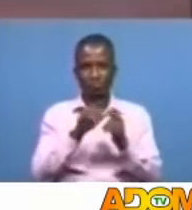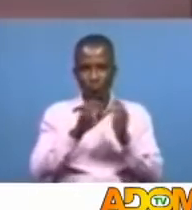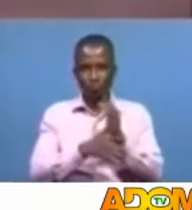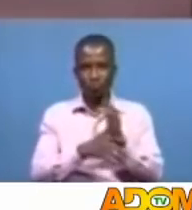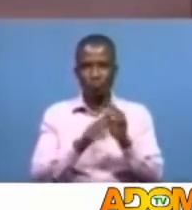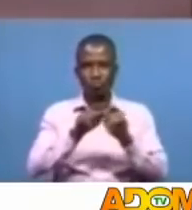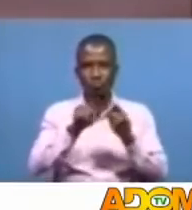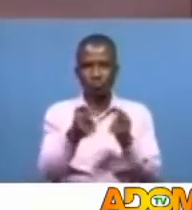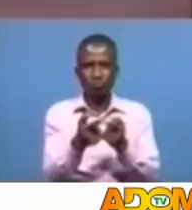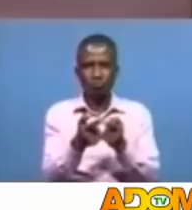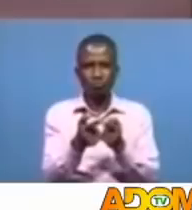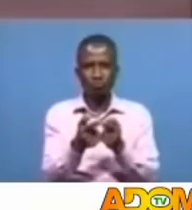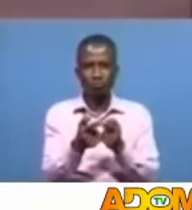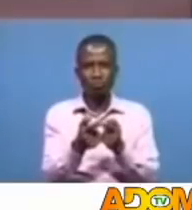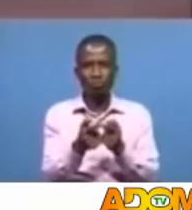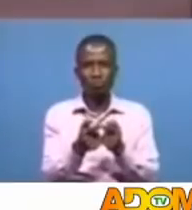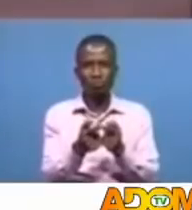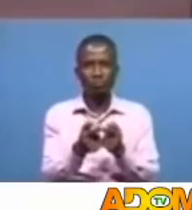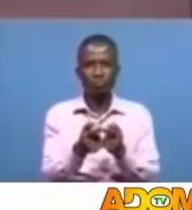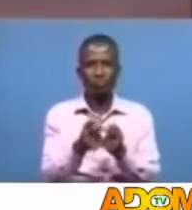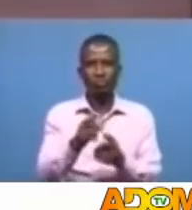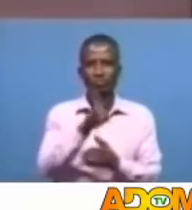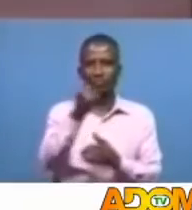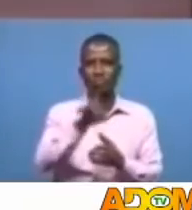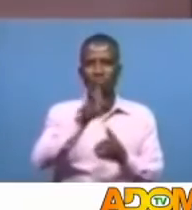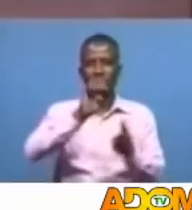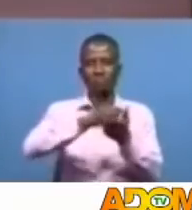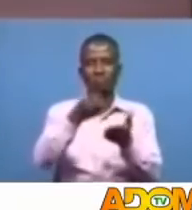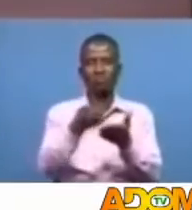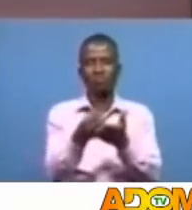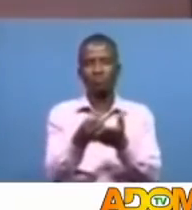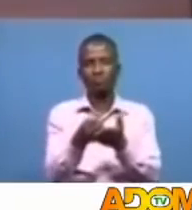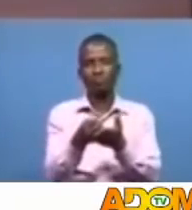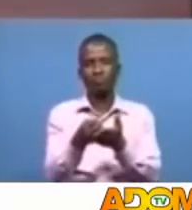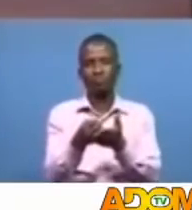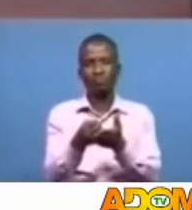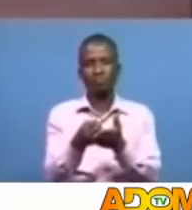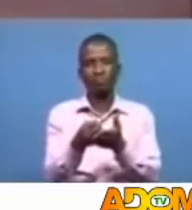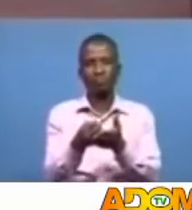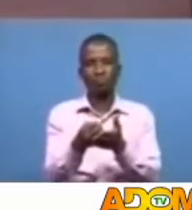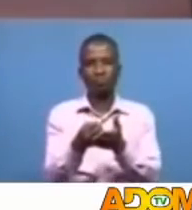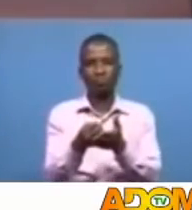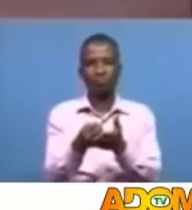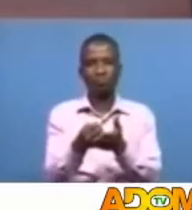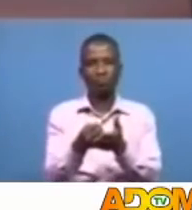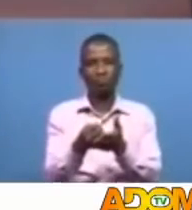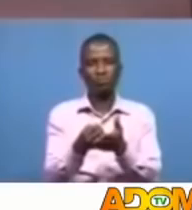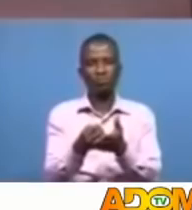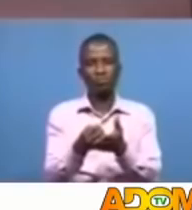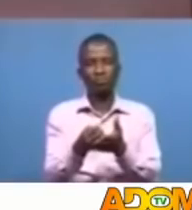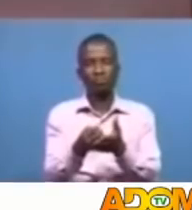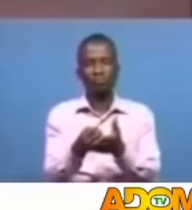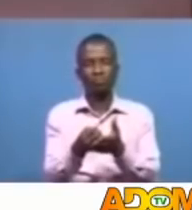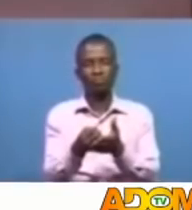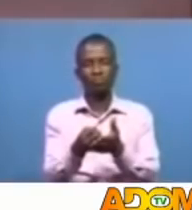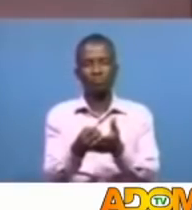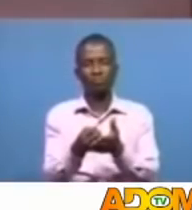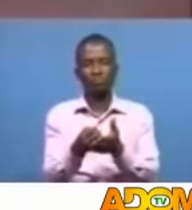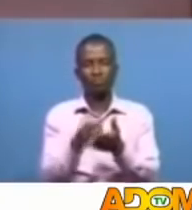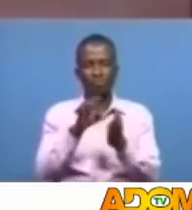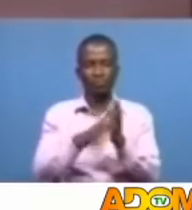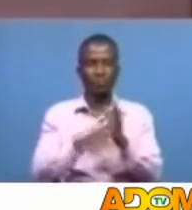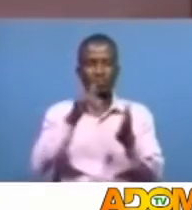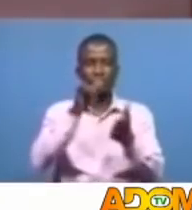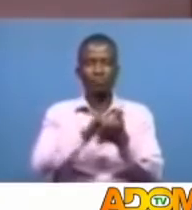any person to attend to give evidence or to produce any other document. My lord,